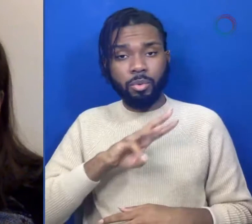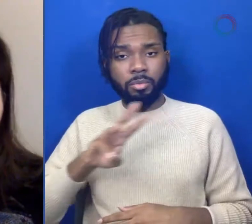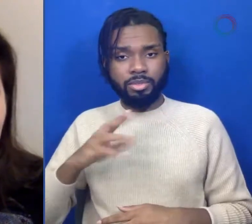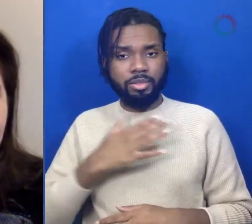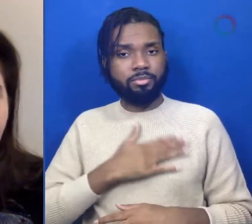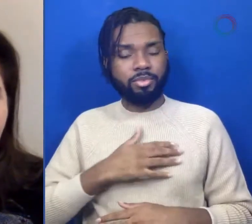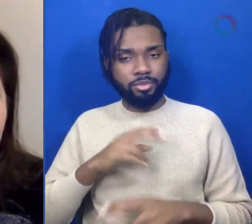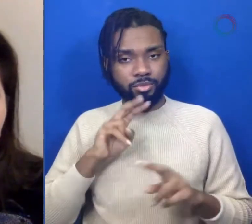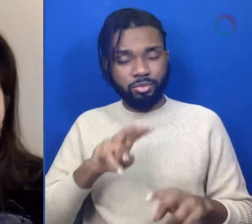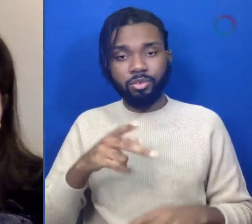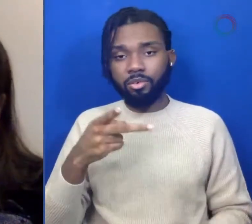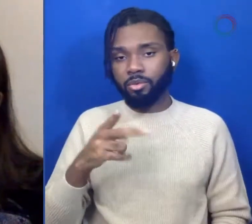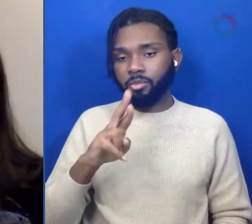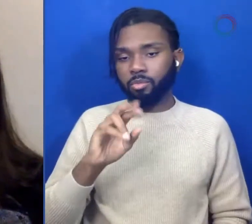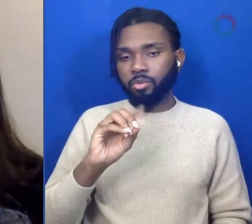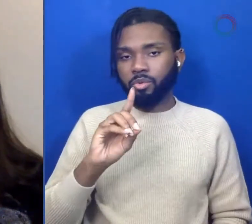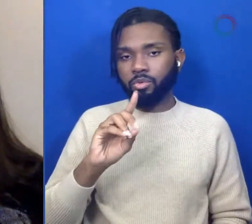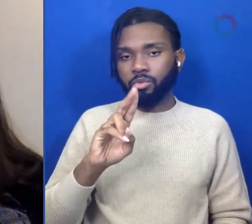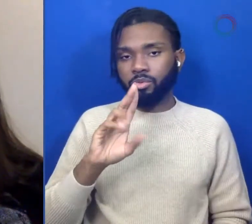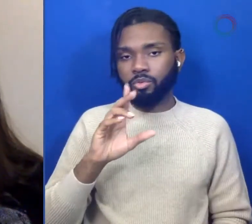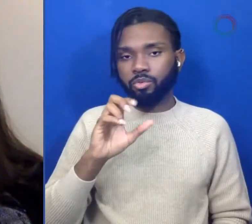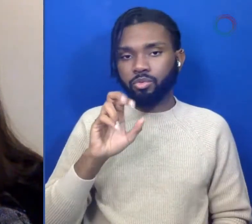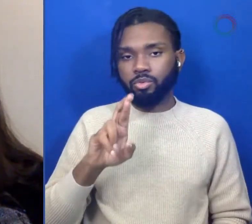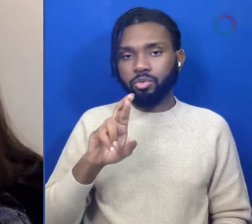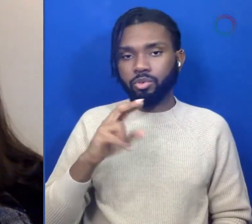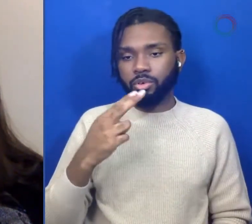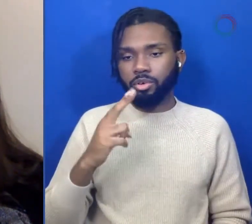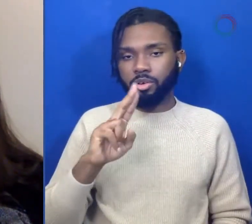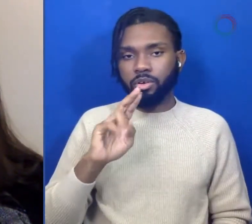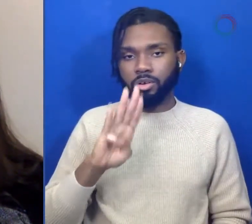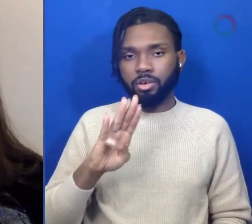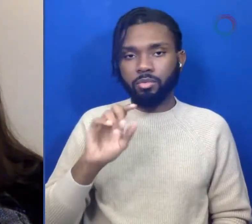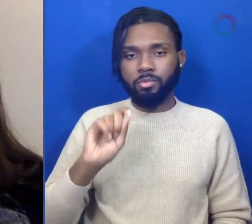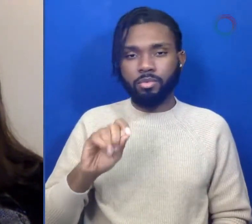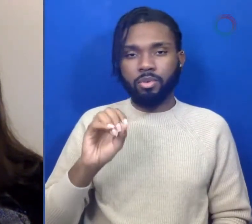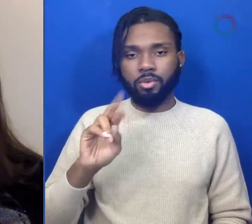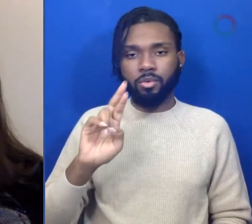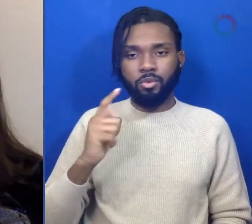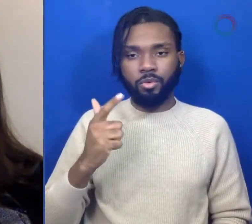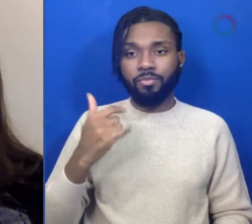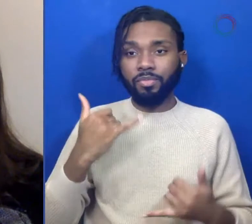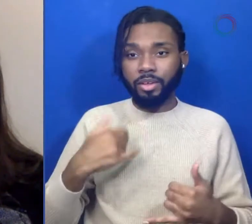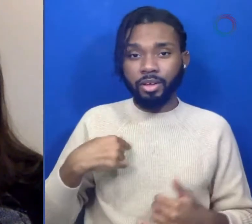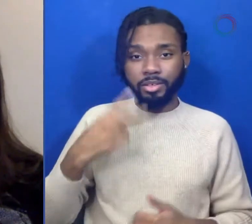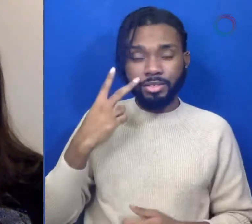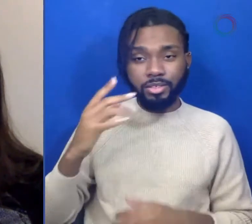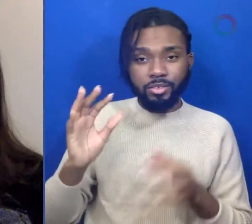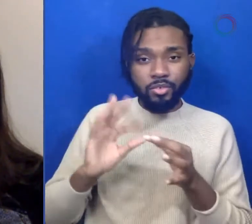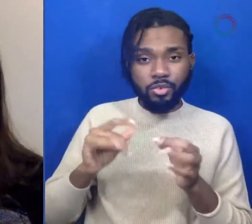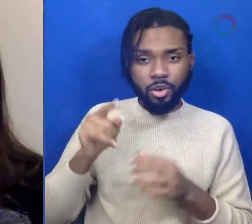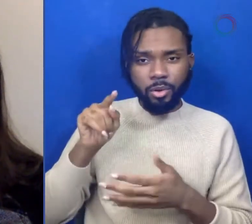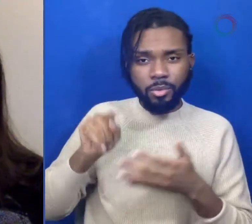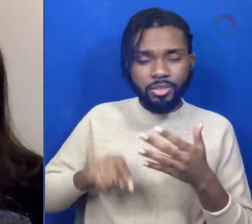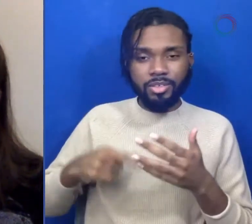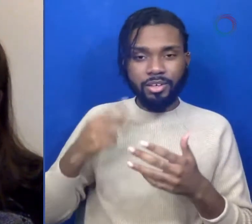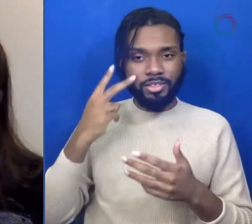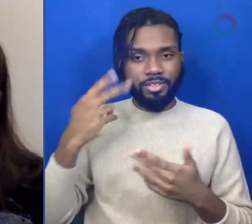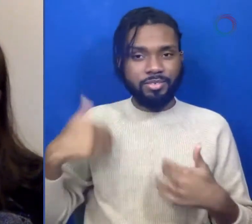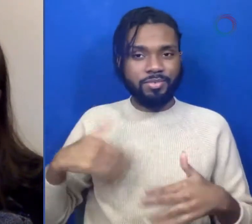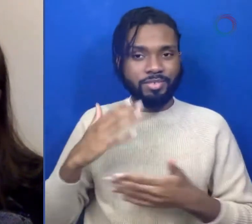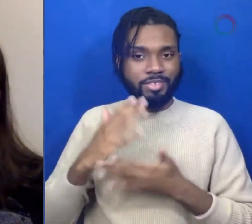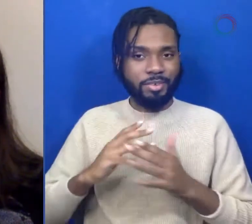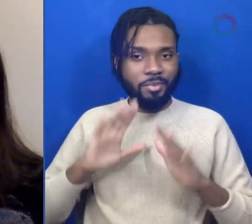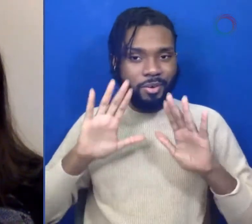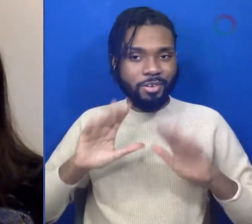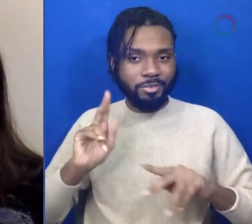at producerhub.org. And I'm now looking at the comments coming in, and I'm seeing some awesome people here. Hey,